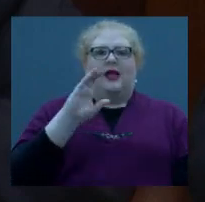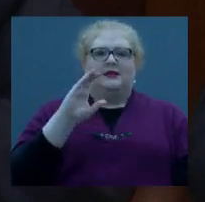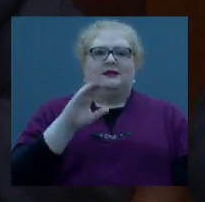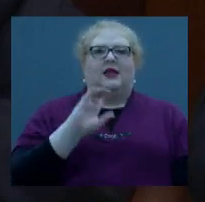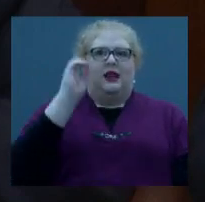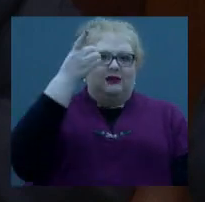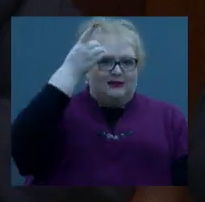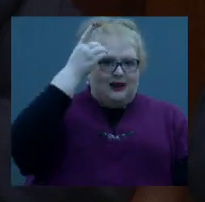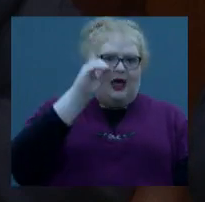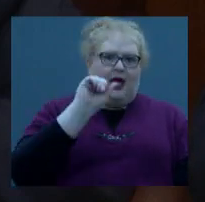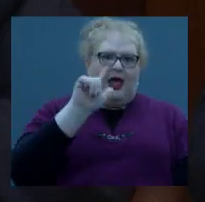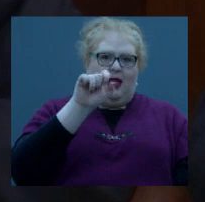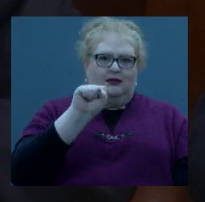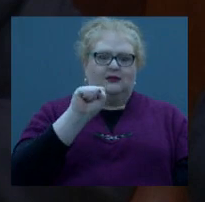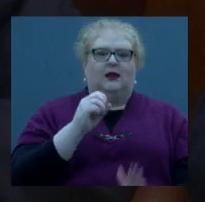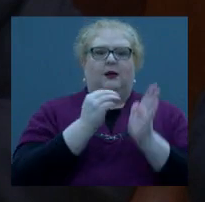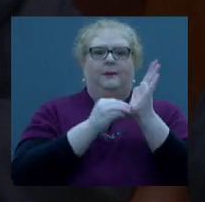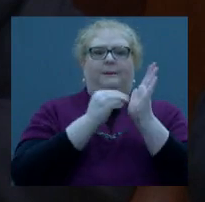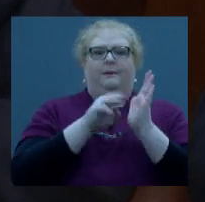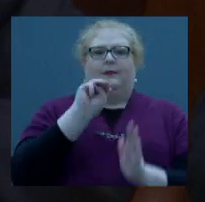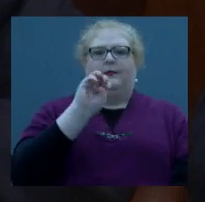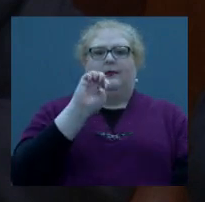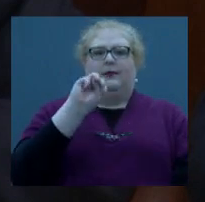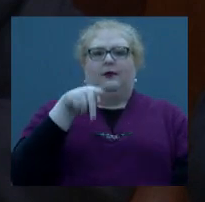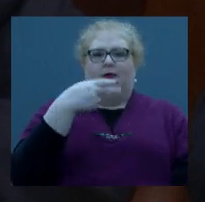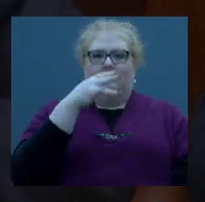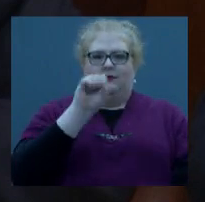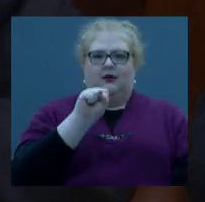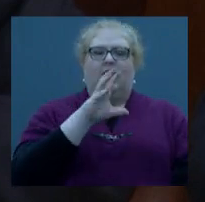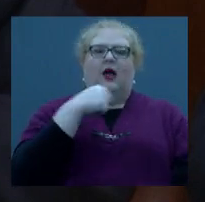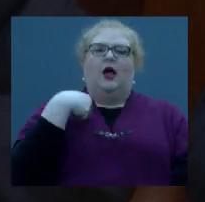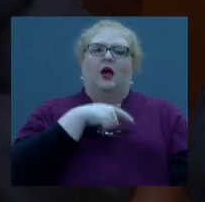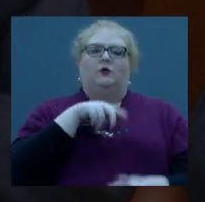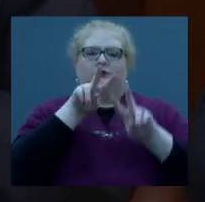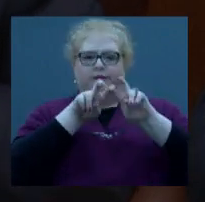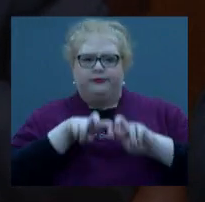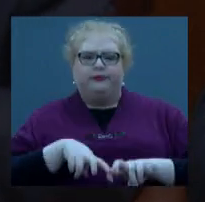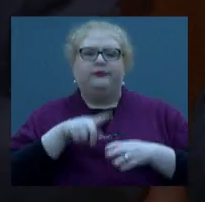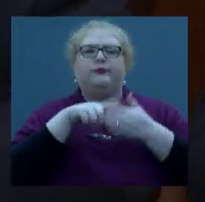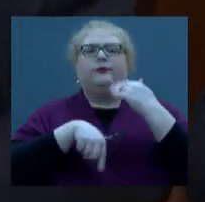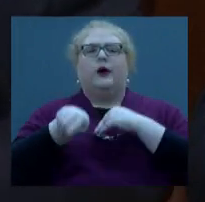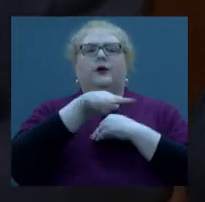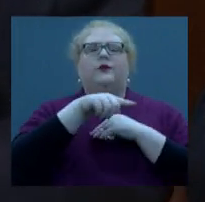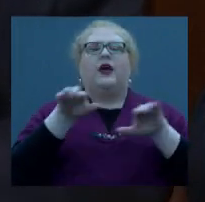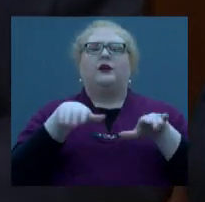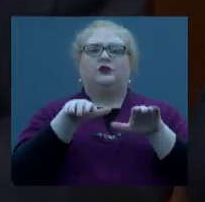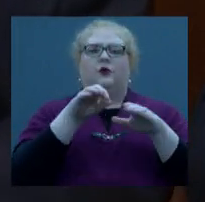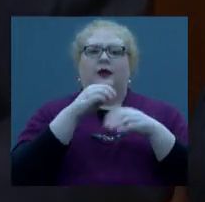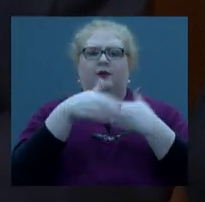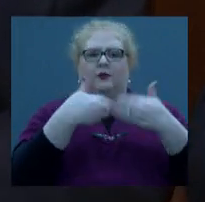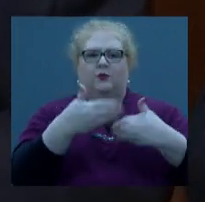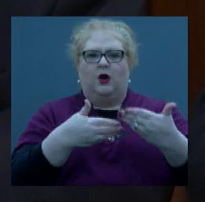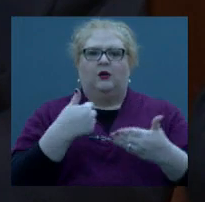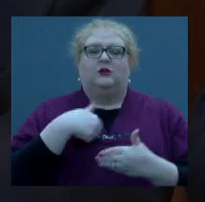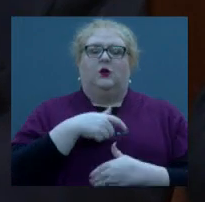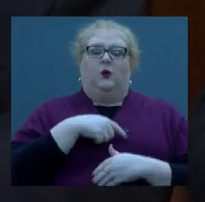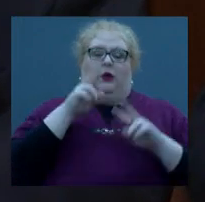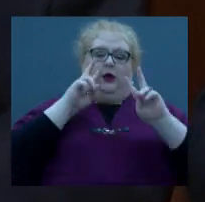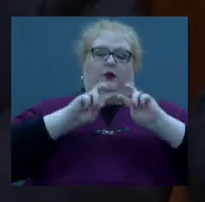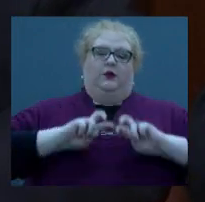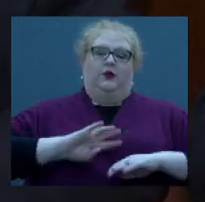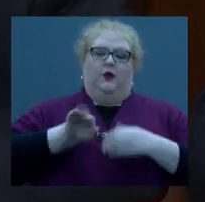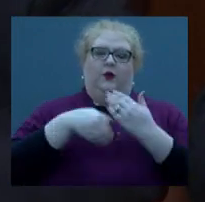Dallas, Memphis, and we looked at what they were doing in their process. And in doing so, we looked at all the codes